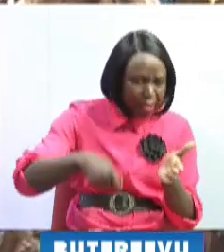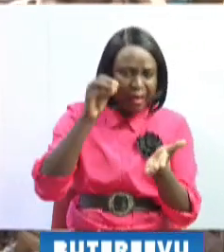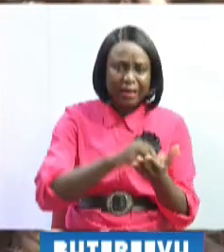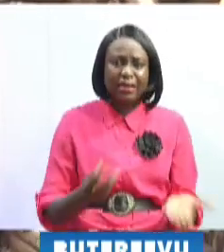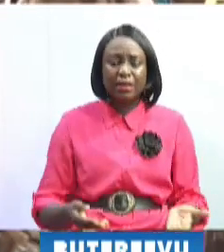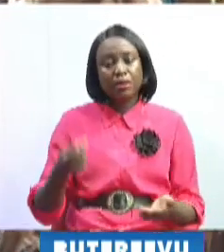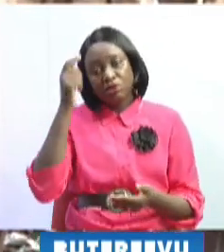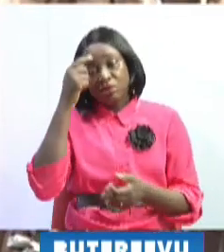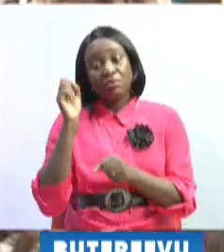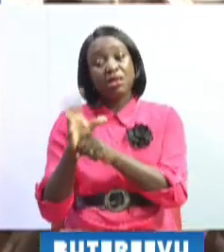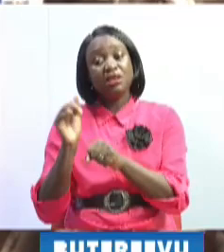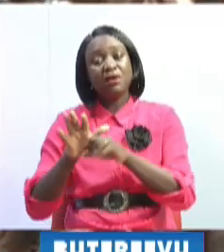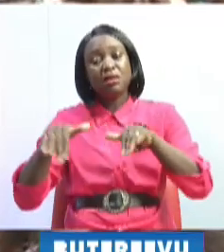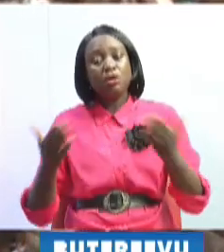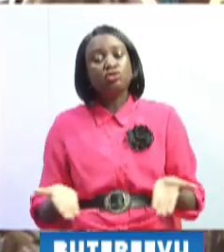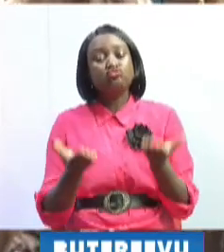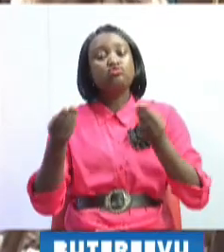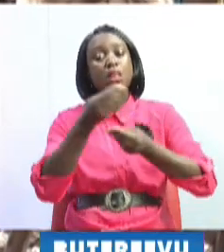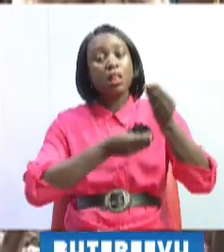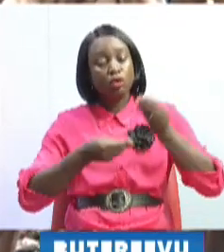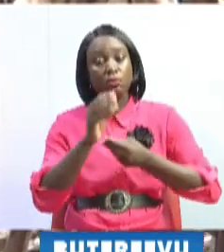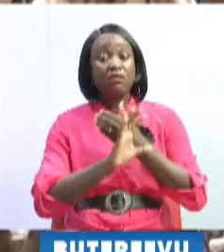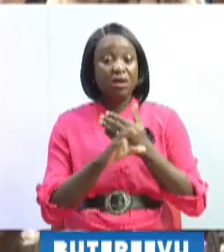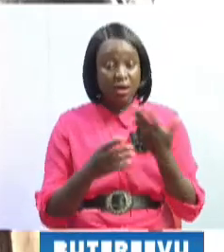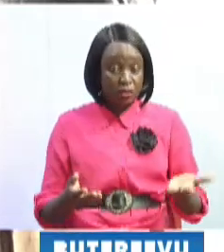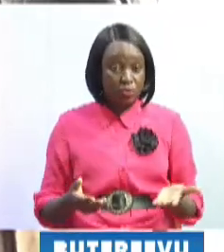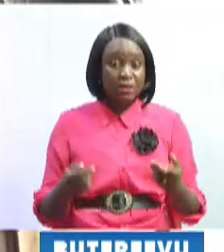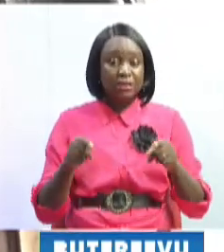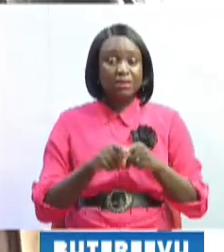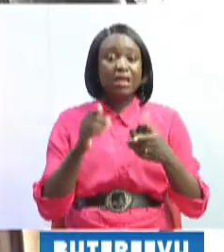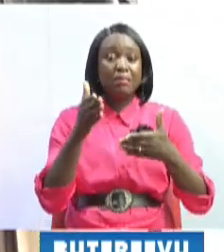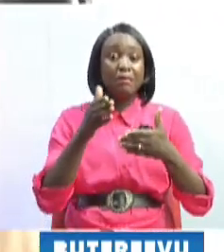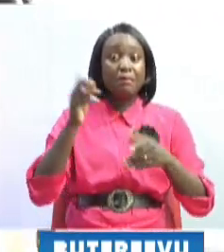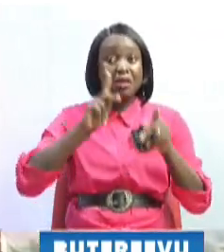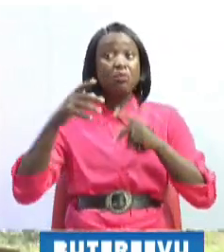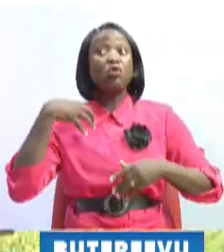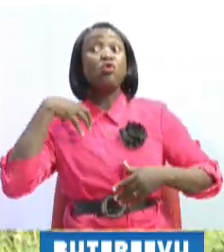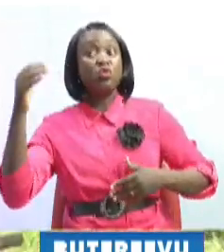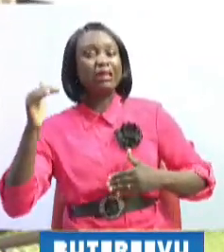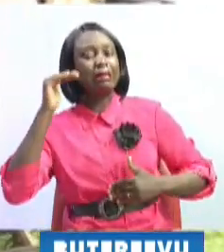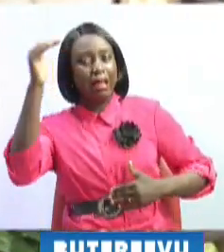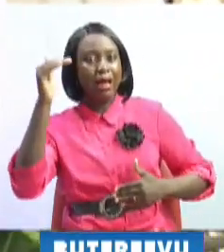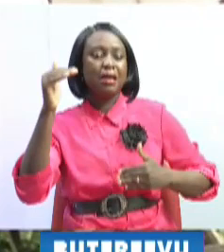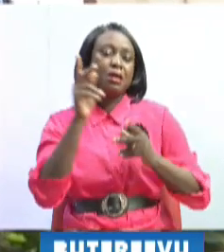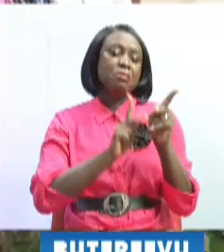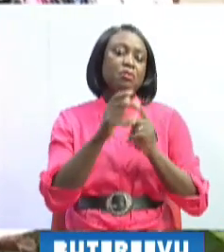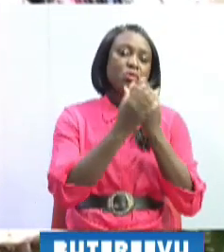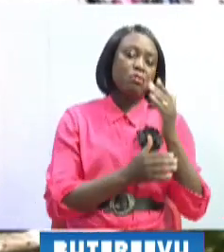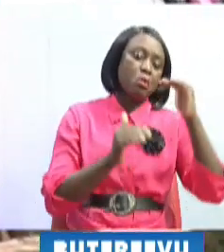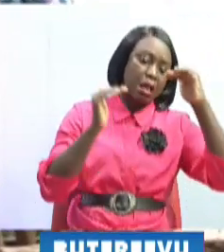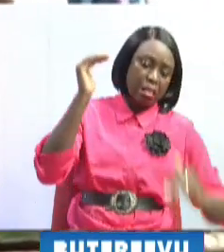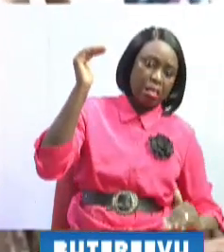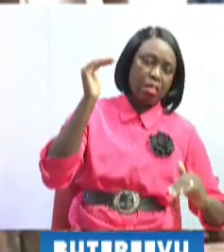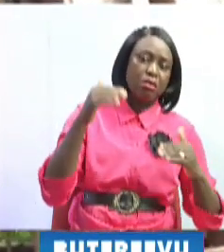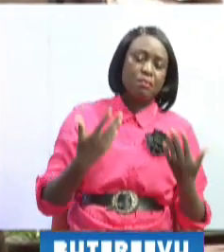by'erina okukola okubbulula ebyenfuna by'eggwanga naddala nga bamalawo omuwaatwa wakati w'abaavu n'abagagga ng'okusinga kukwasiza ku